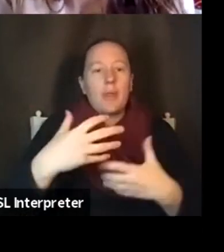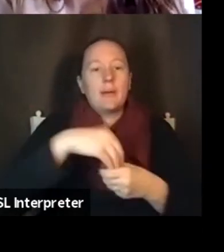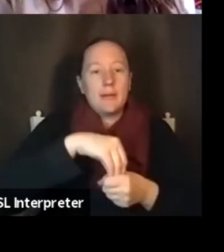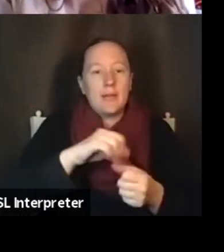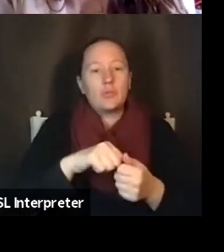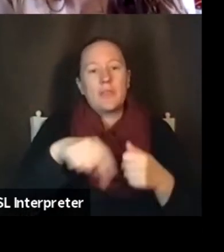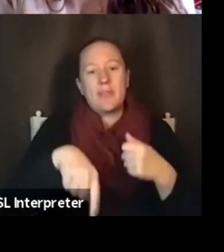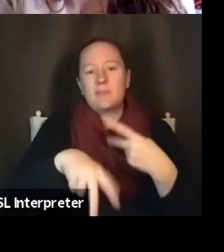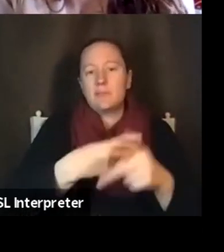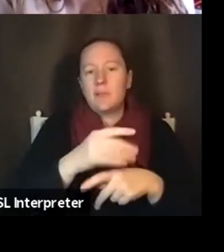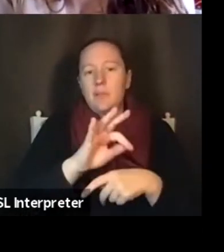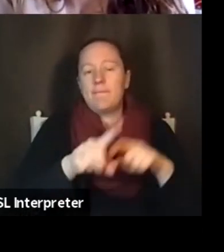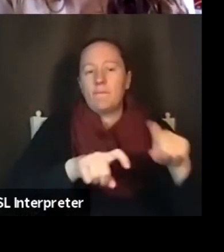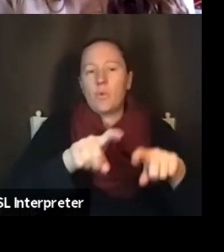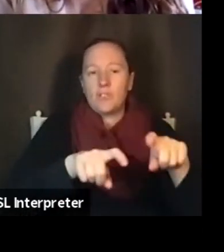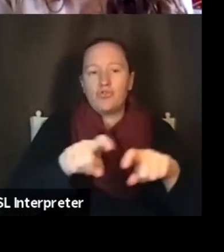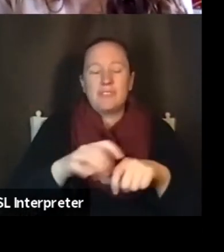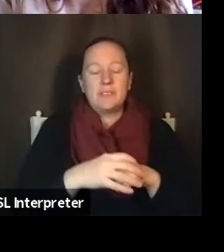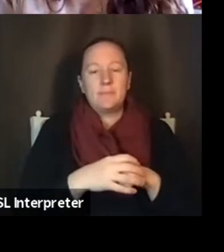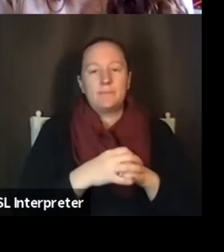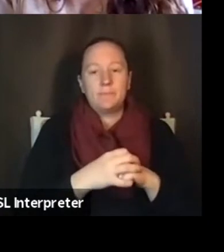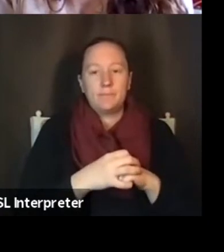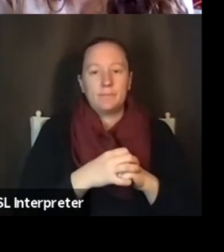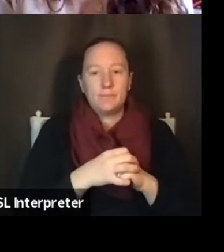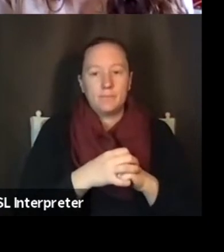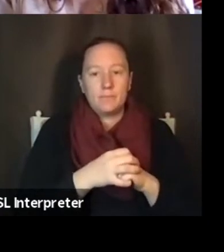sort of questions that we were asking. And